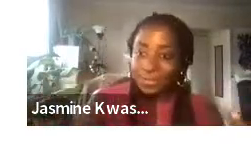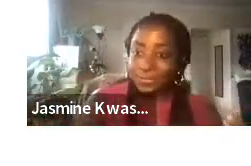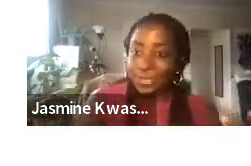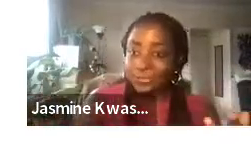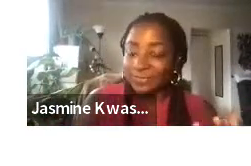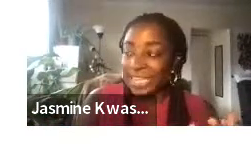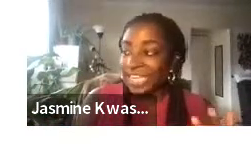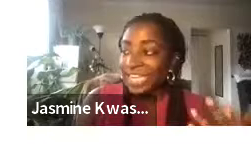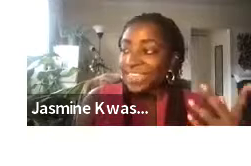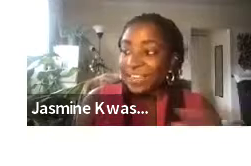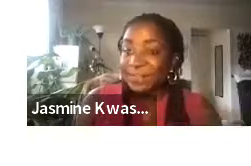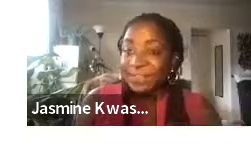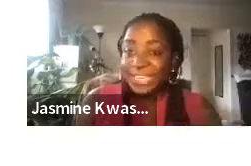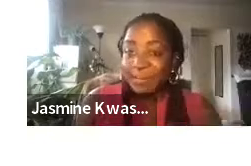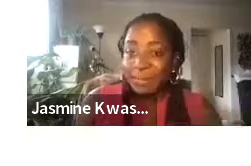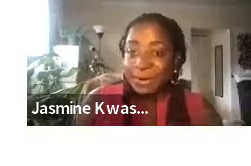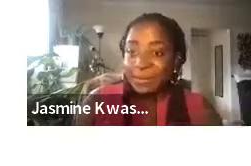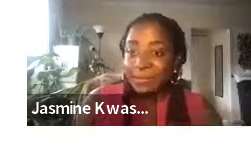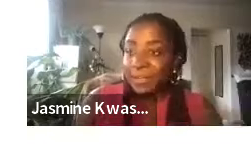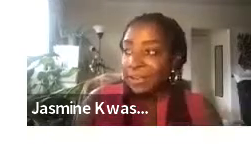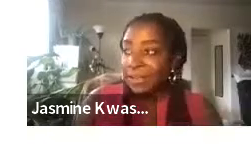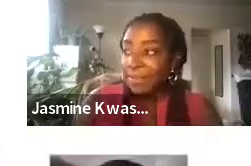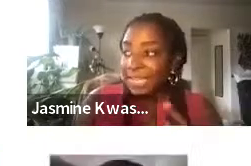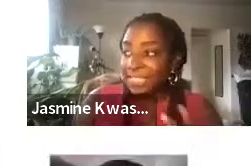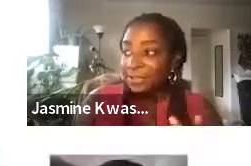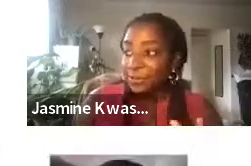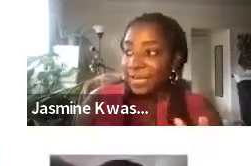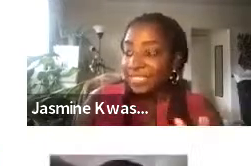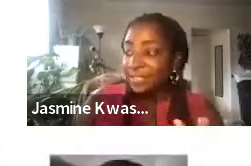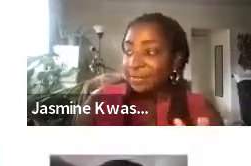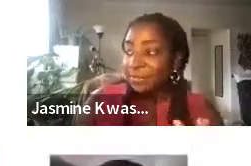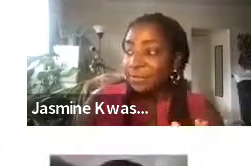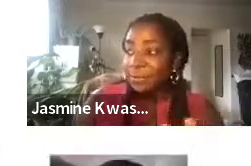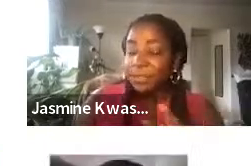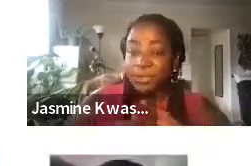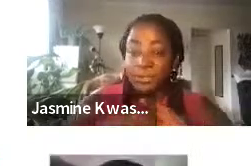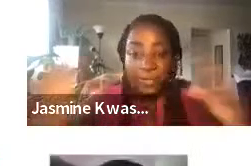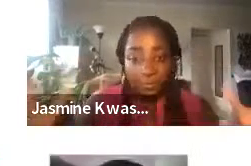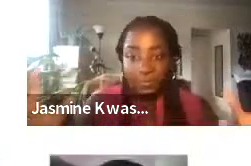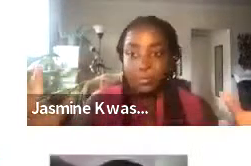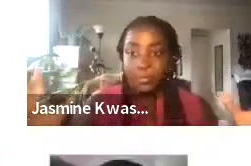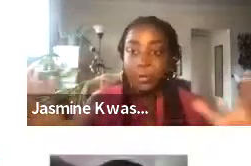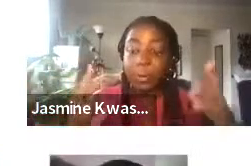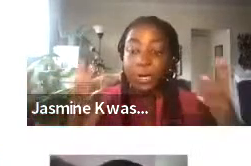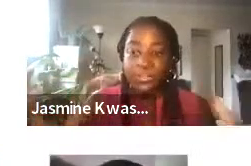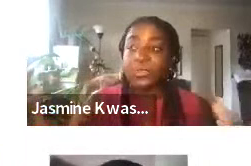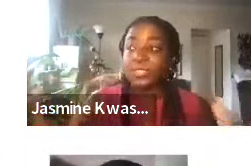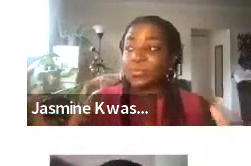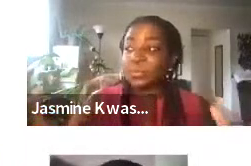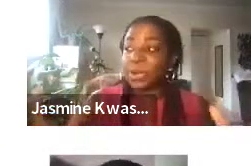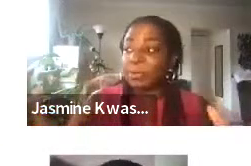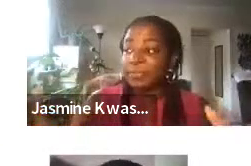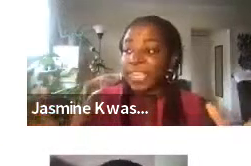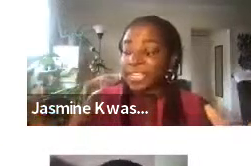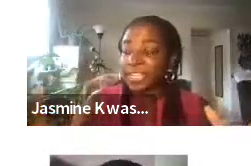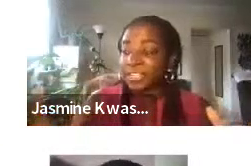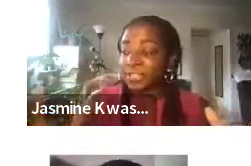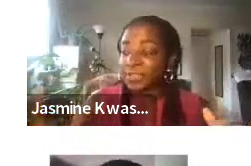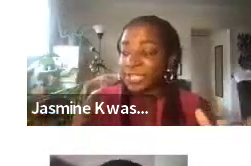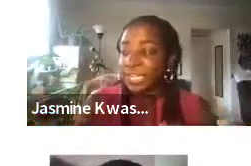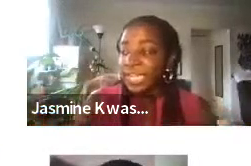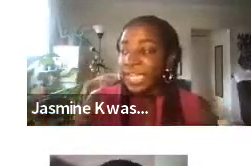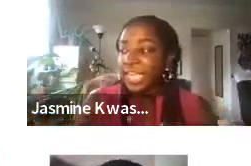clinical problem as well. Thankfully, I'm a part of an amazing group at CMU with diverse people who are working towards this problem of